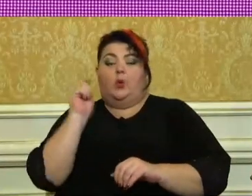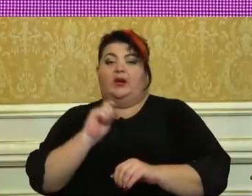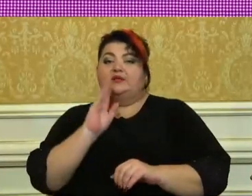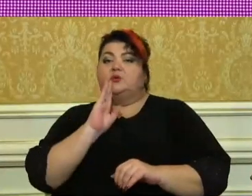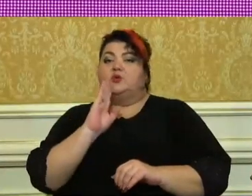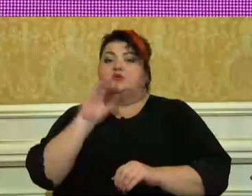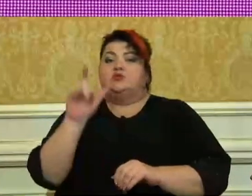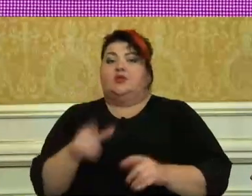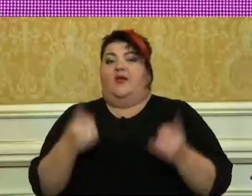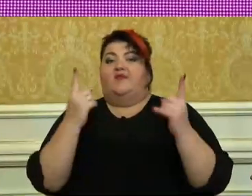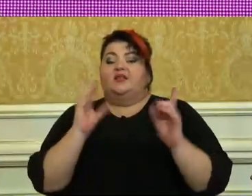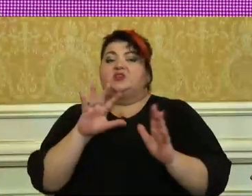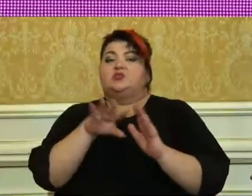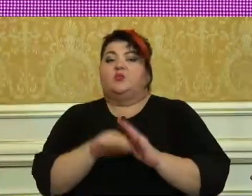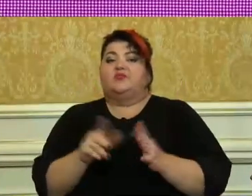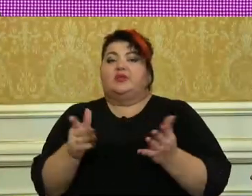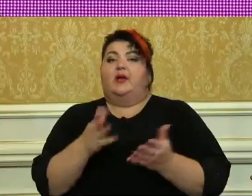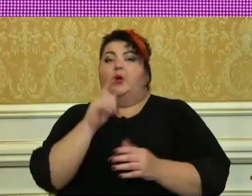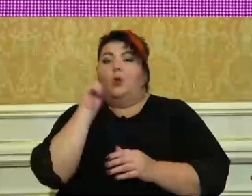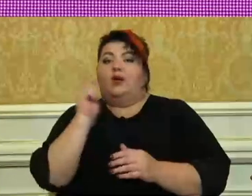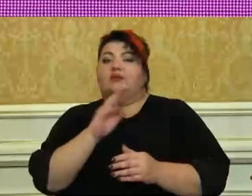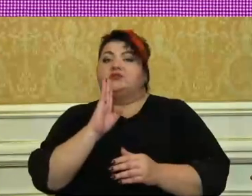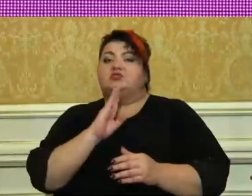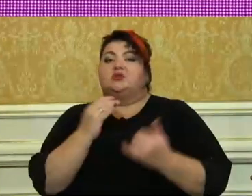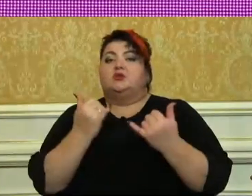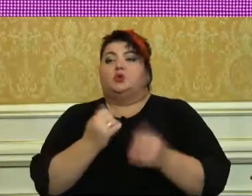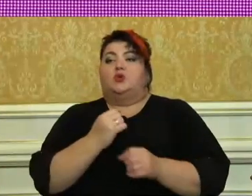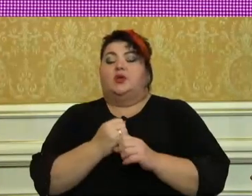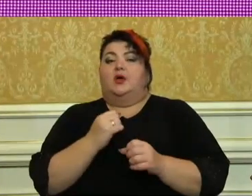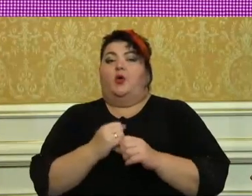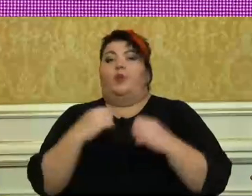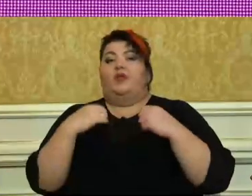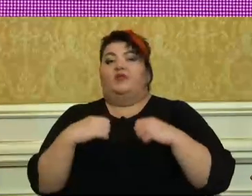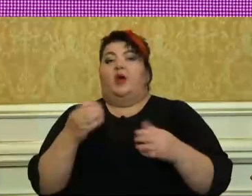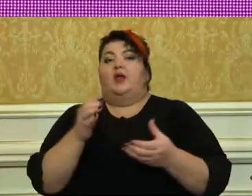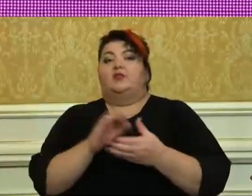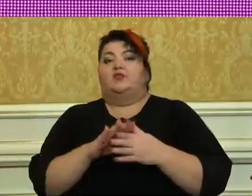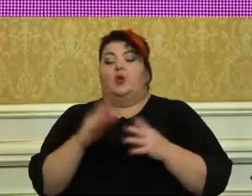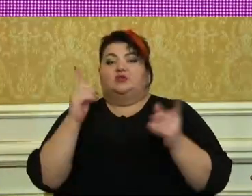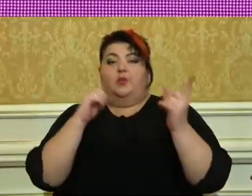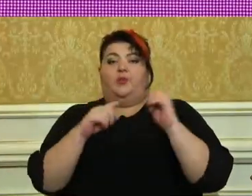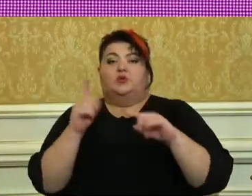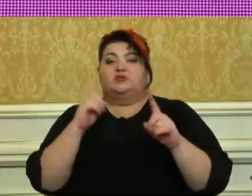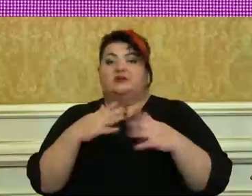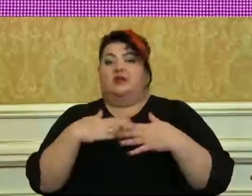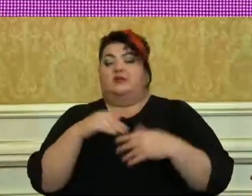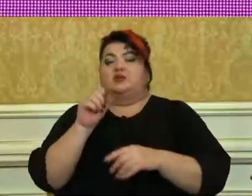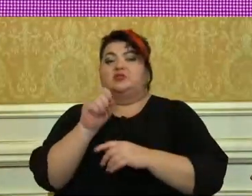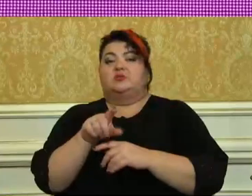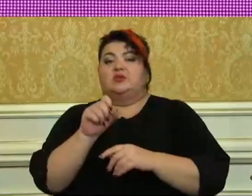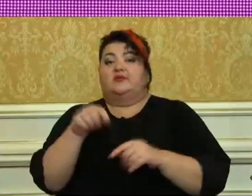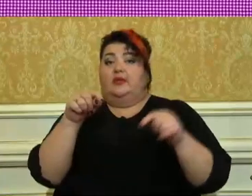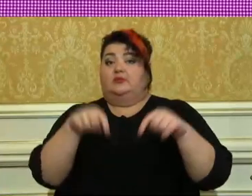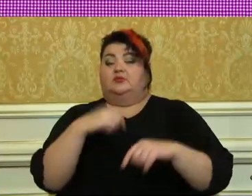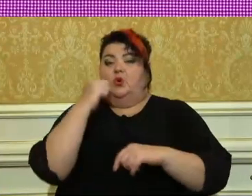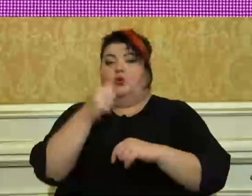300 of them is basically the officers. And it doesn't reflect the Ukrainian women's contribution to the